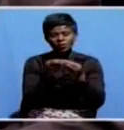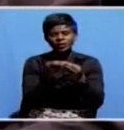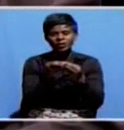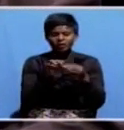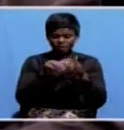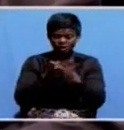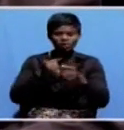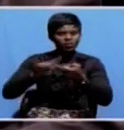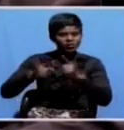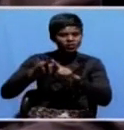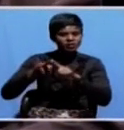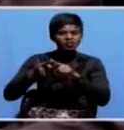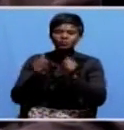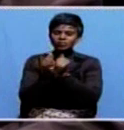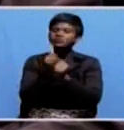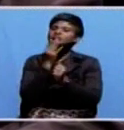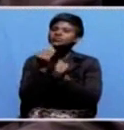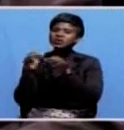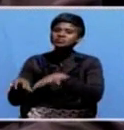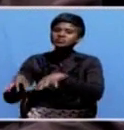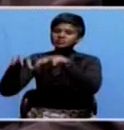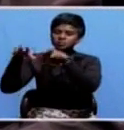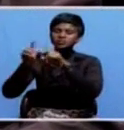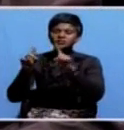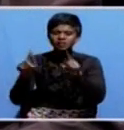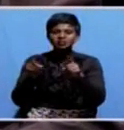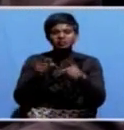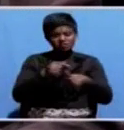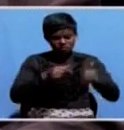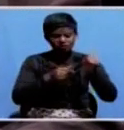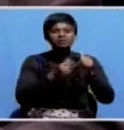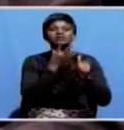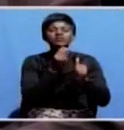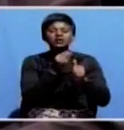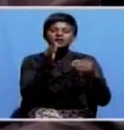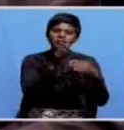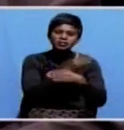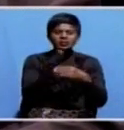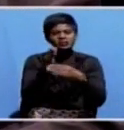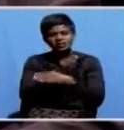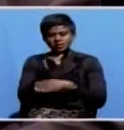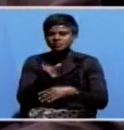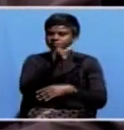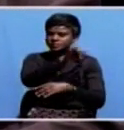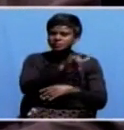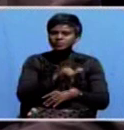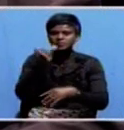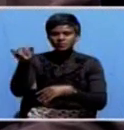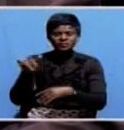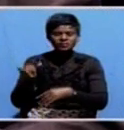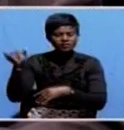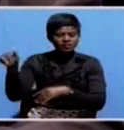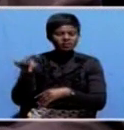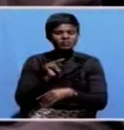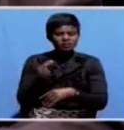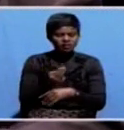our friendship. But he was very busy crisscrossing the country, and we who were in the